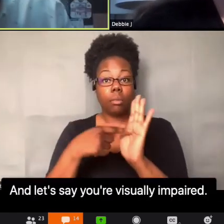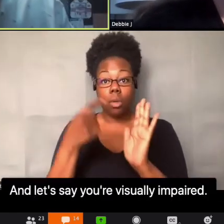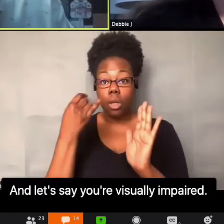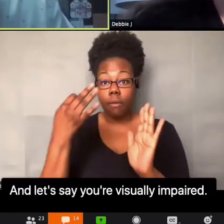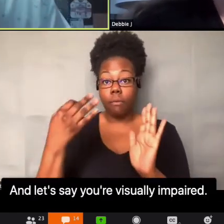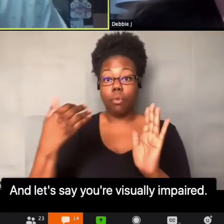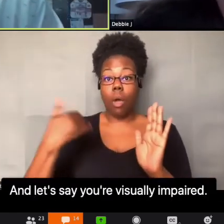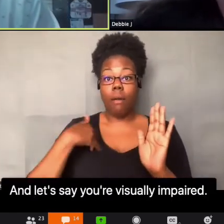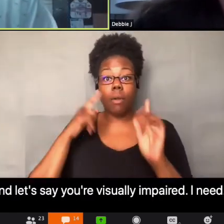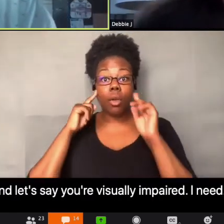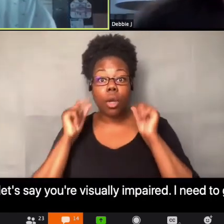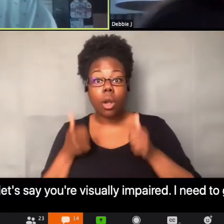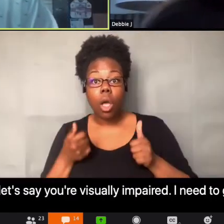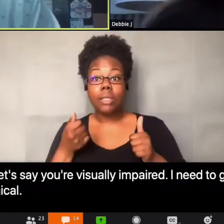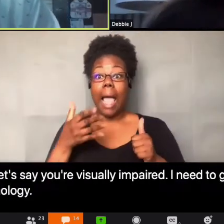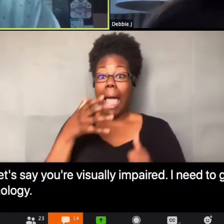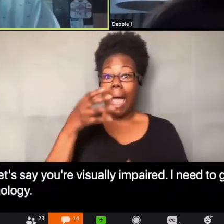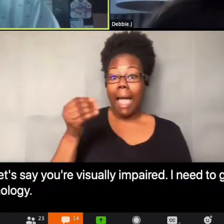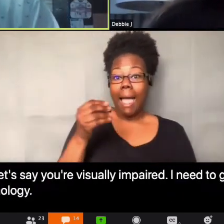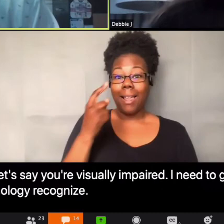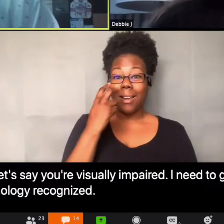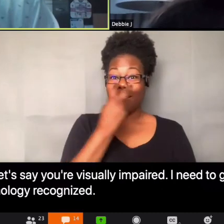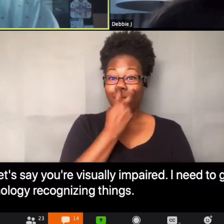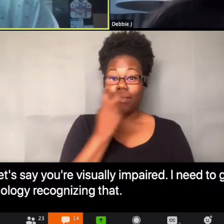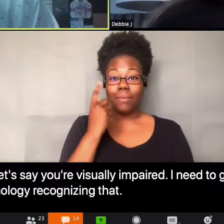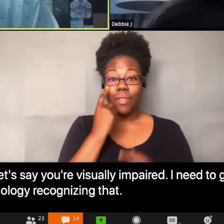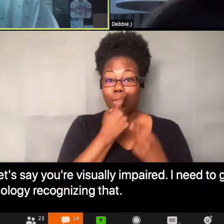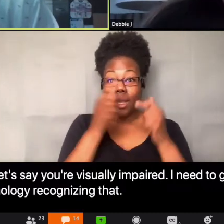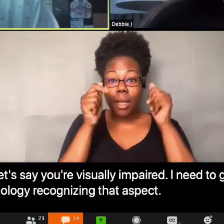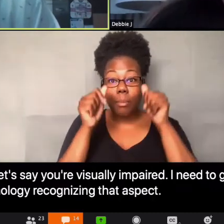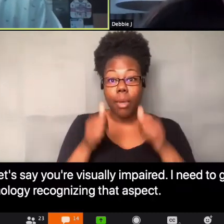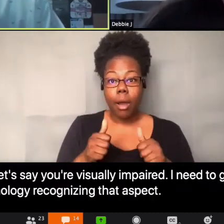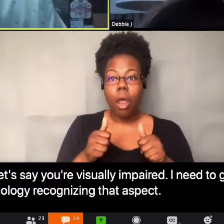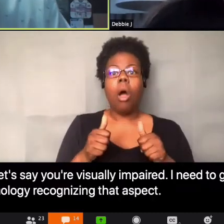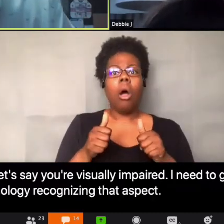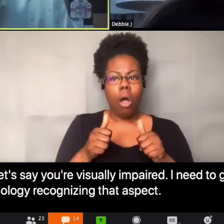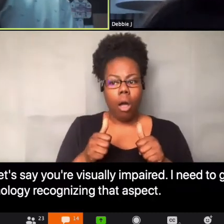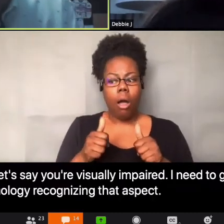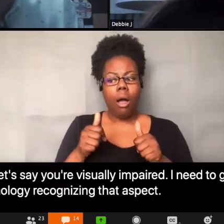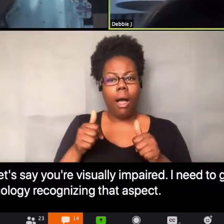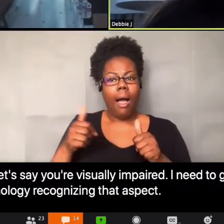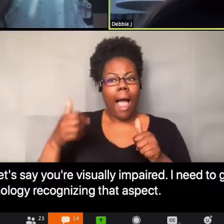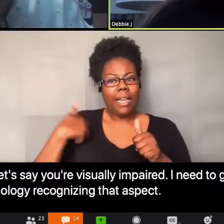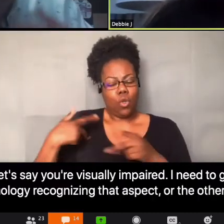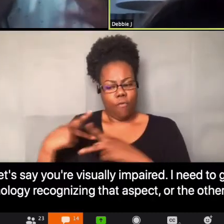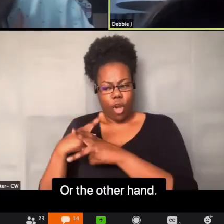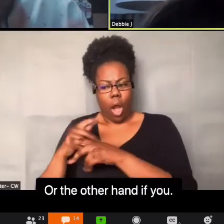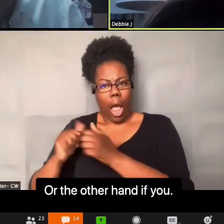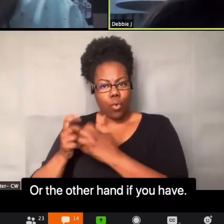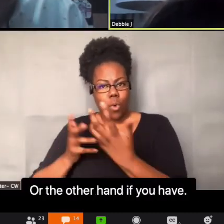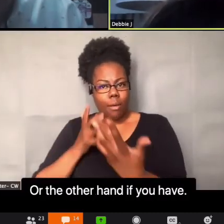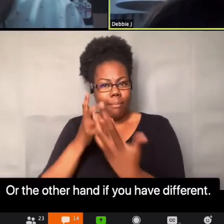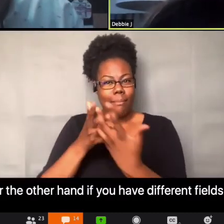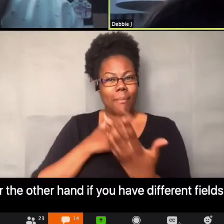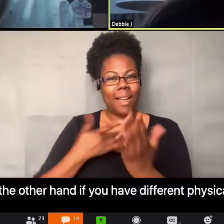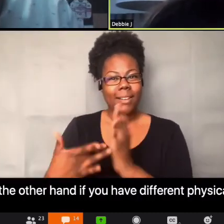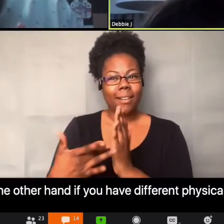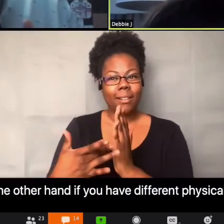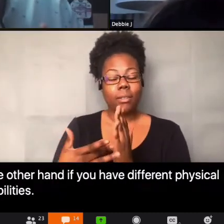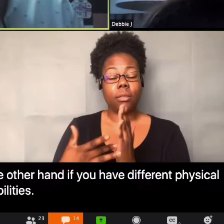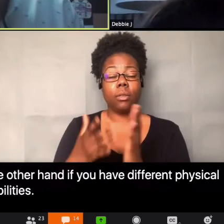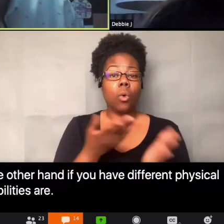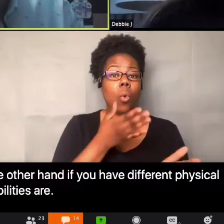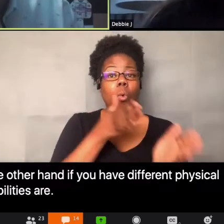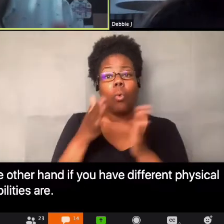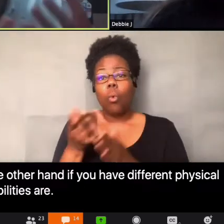impaired, I need to get technology recognizing that aspect. Okay. On the other hand, if you have different physical capabilities